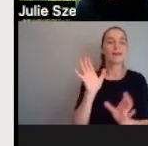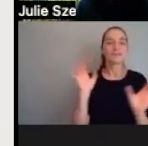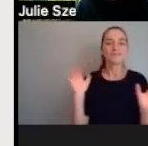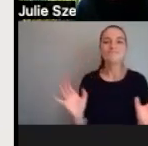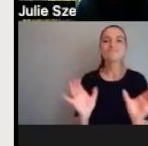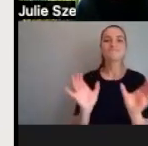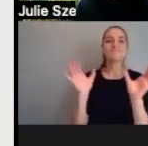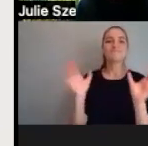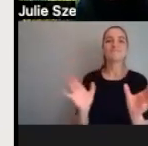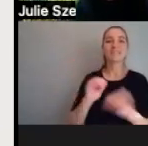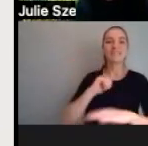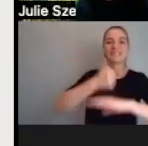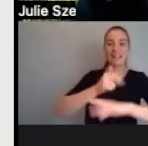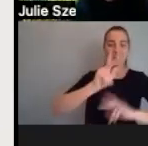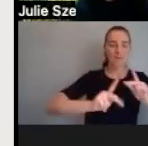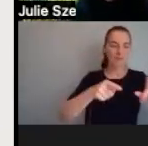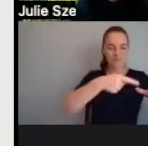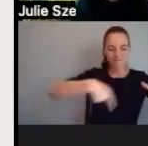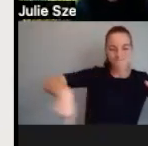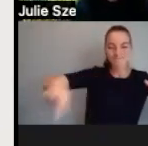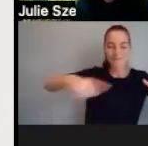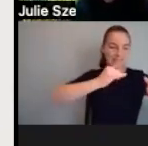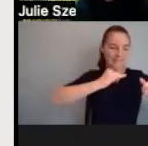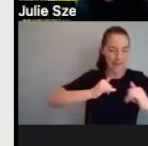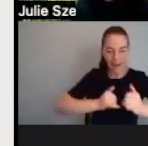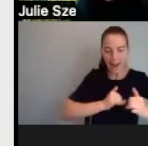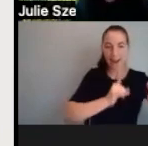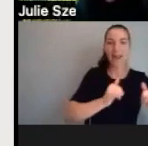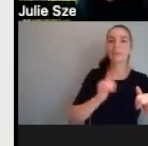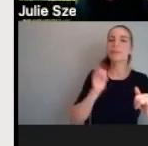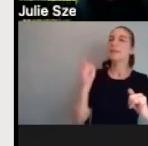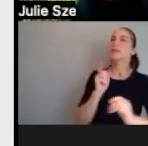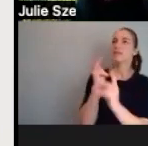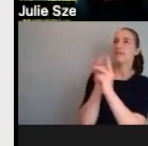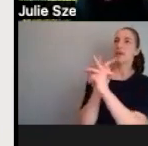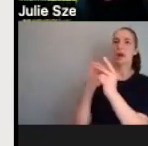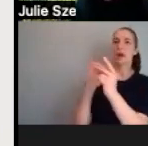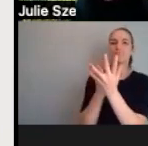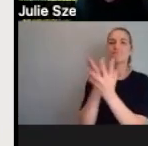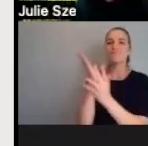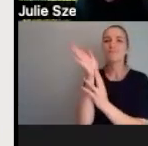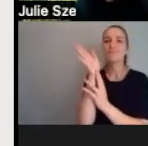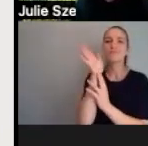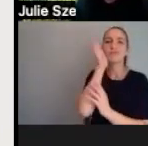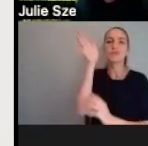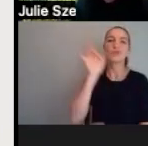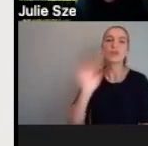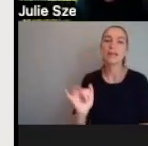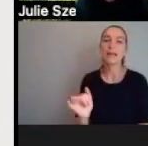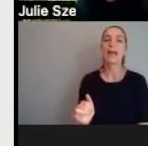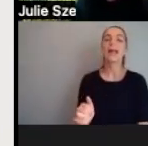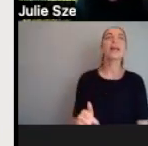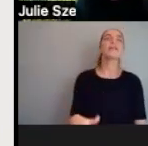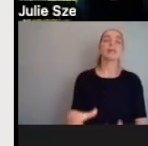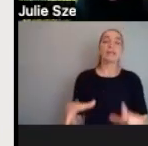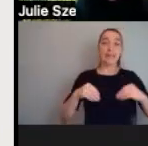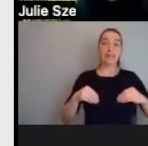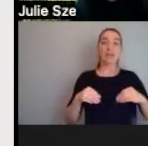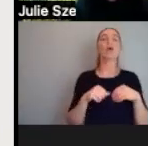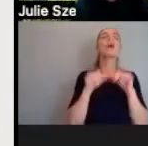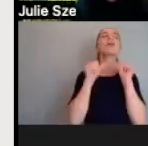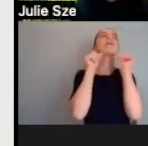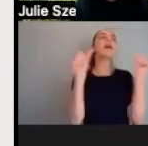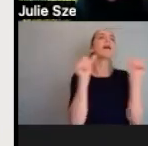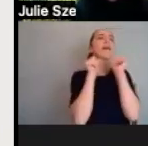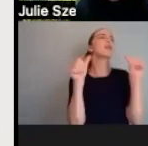principled base from which to face our collective planetary future. Living in denial does not make the problem, whether that's climate change or COVID